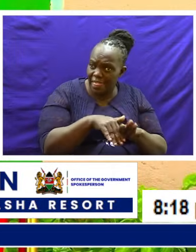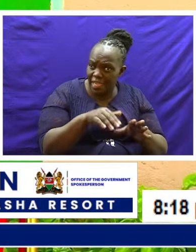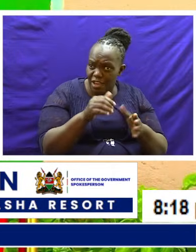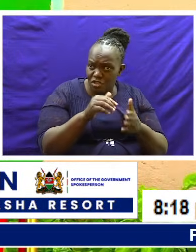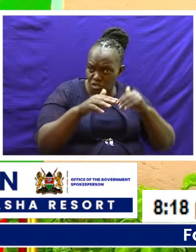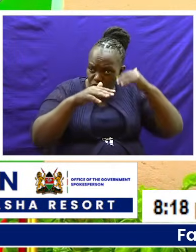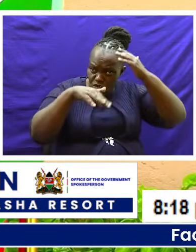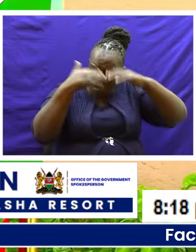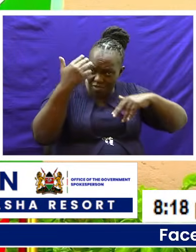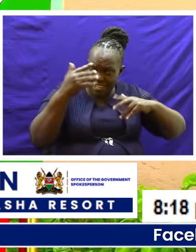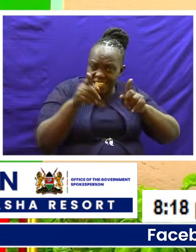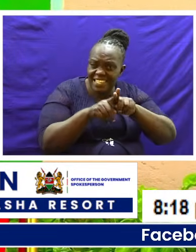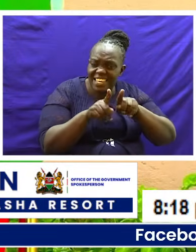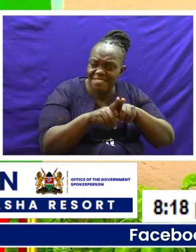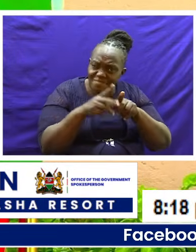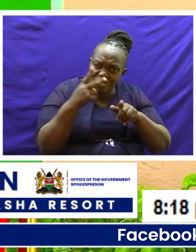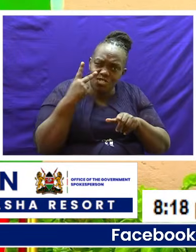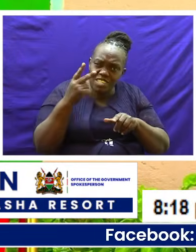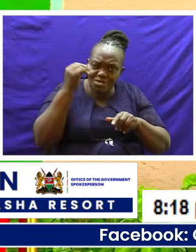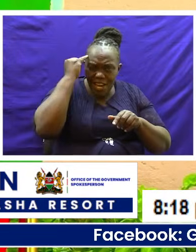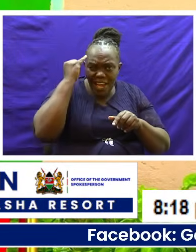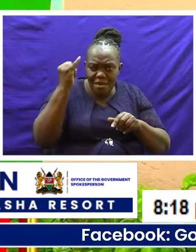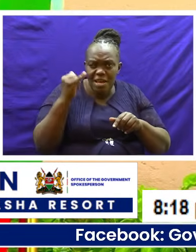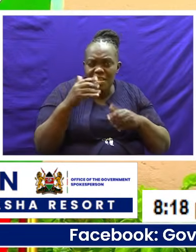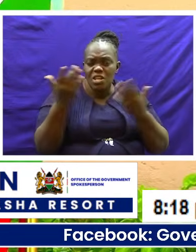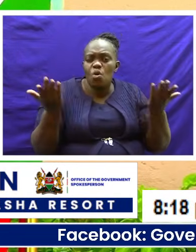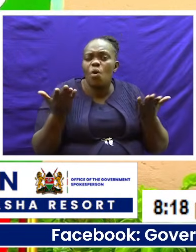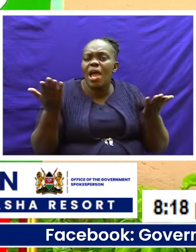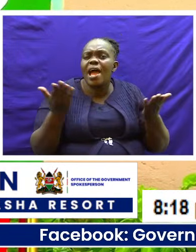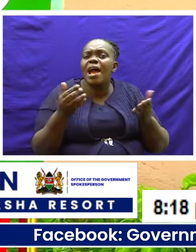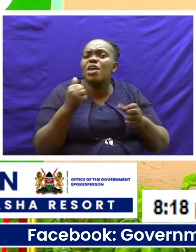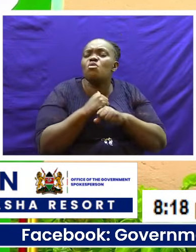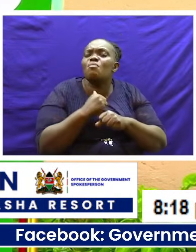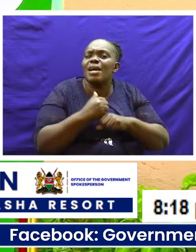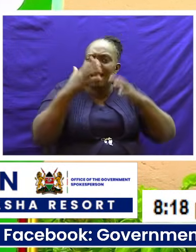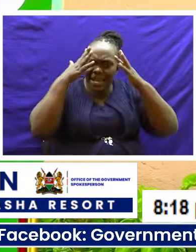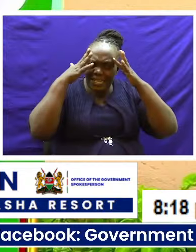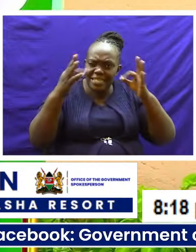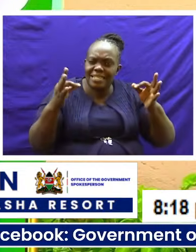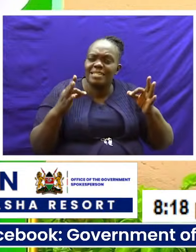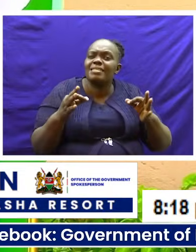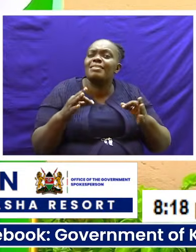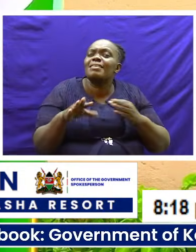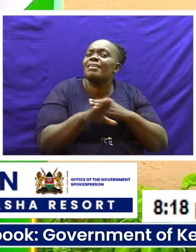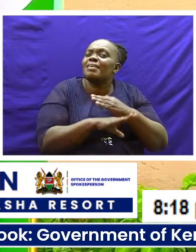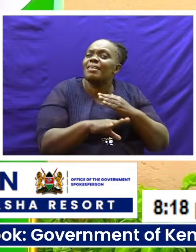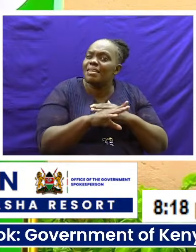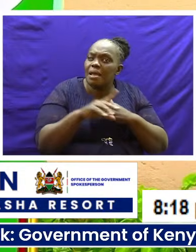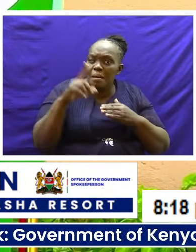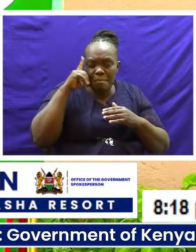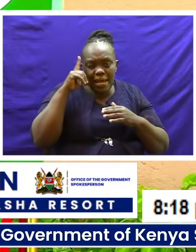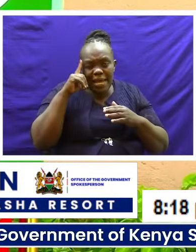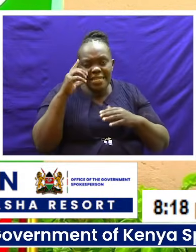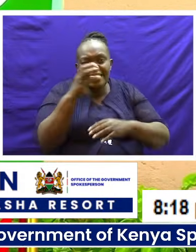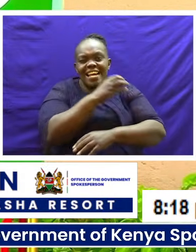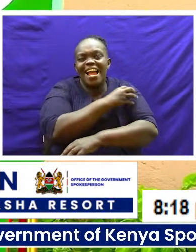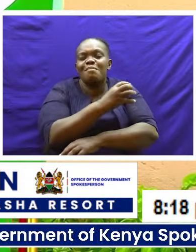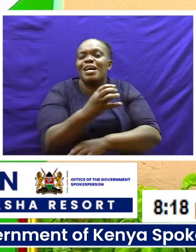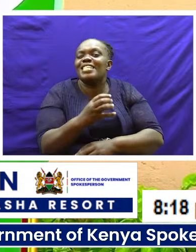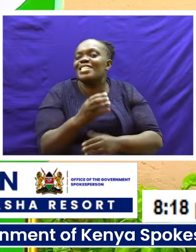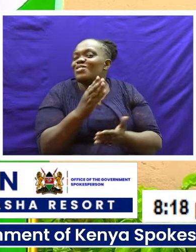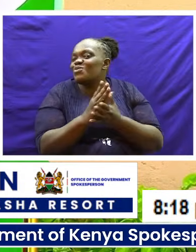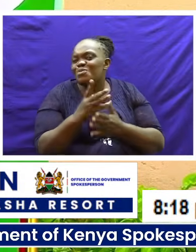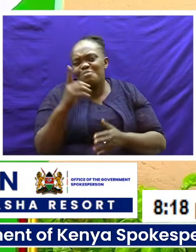you can imagine where you make a decision based on bed capacity.